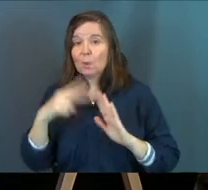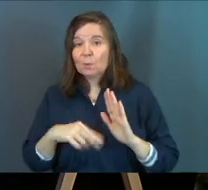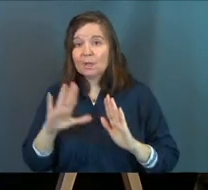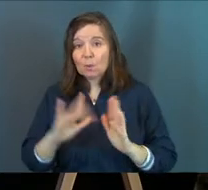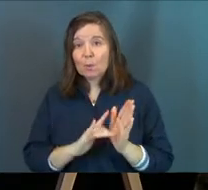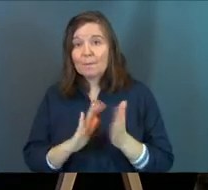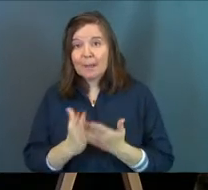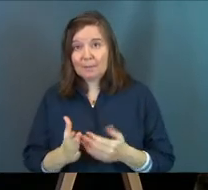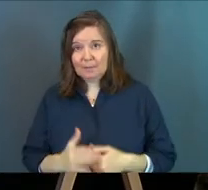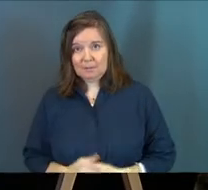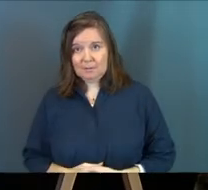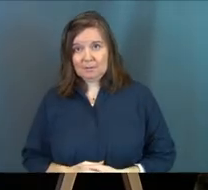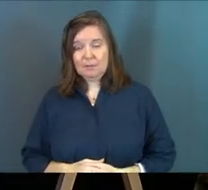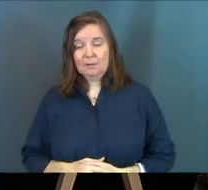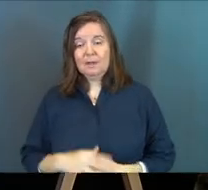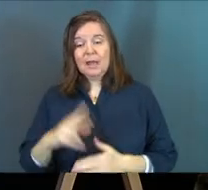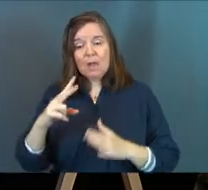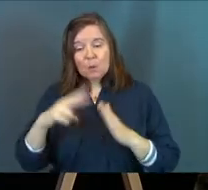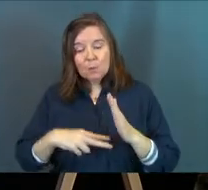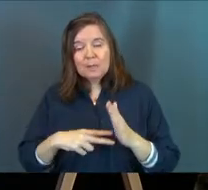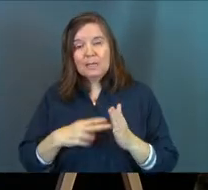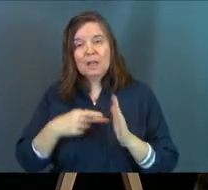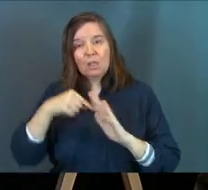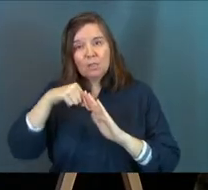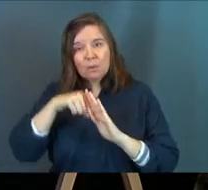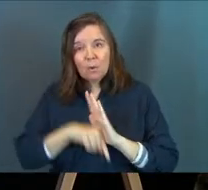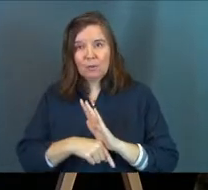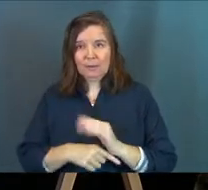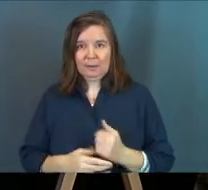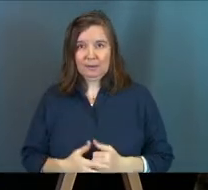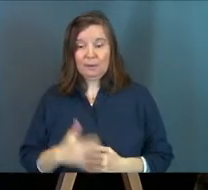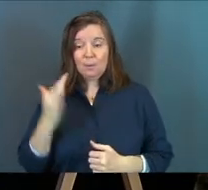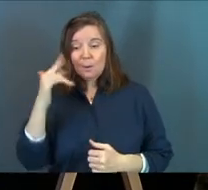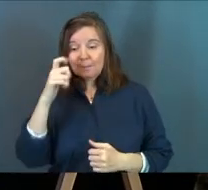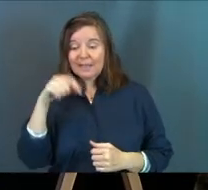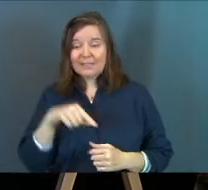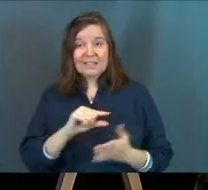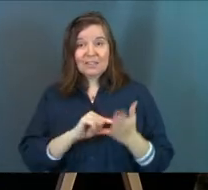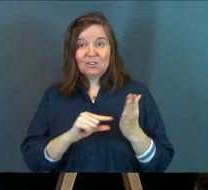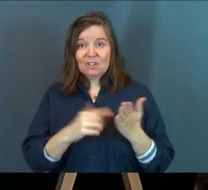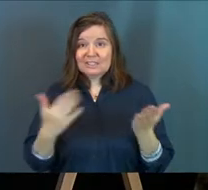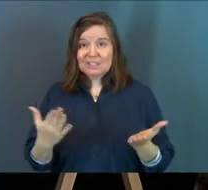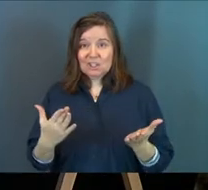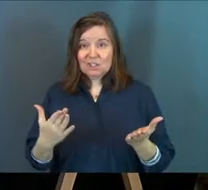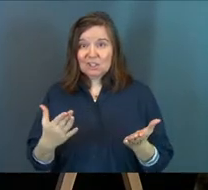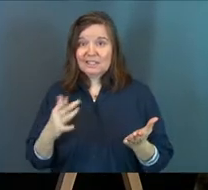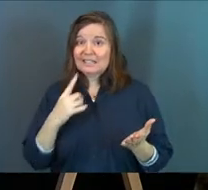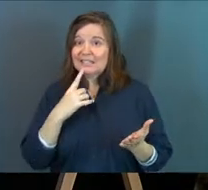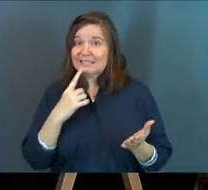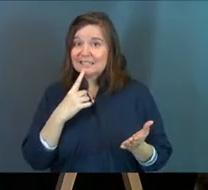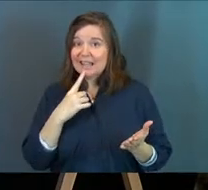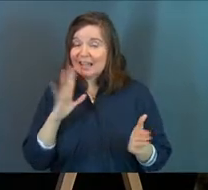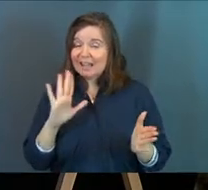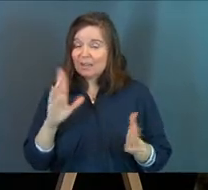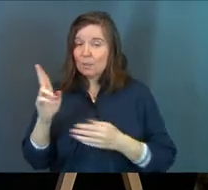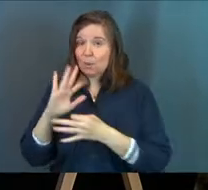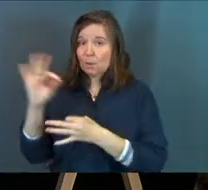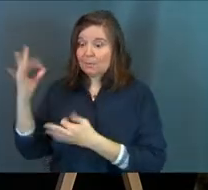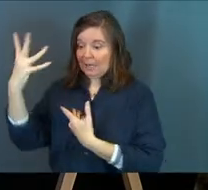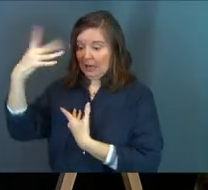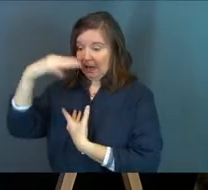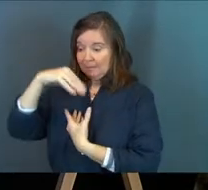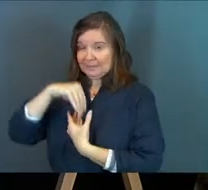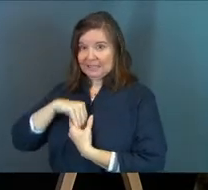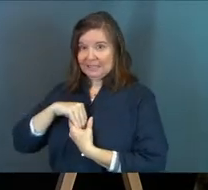your Bible and read it thoroughly. Because this verse right here, it says that when the Holy Spirit